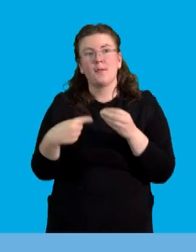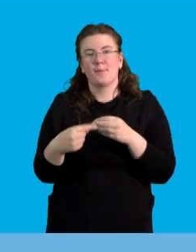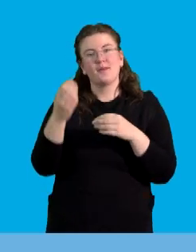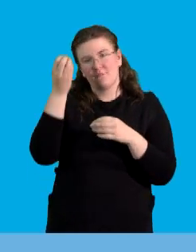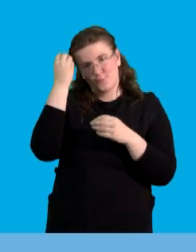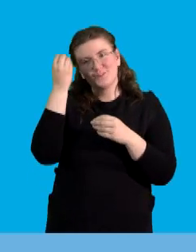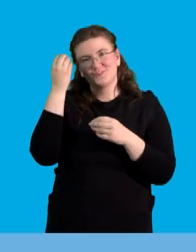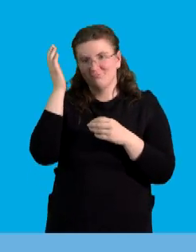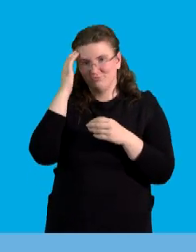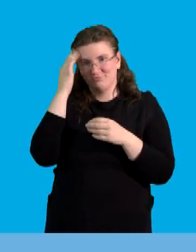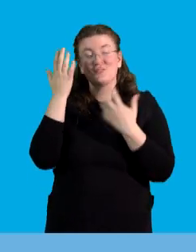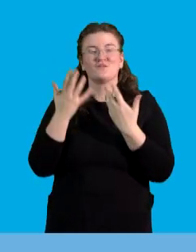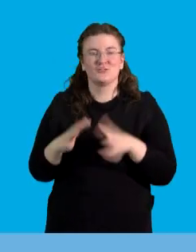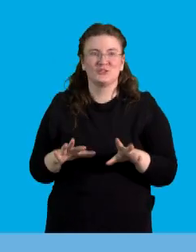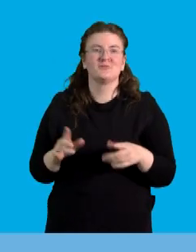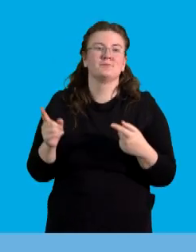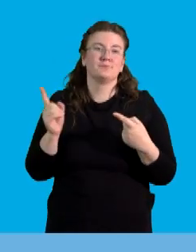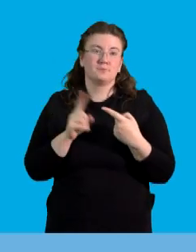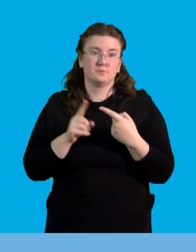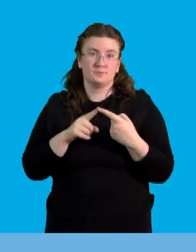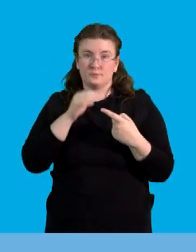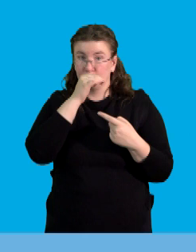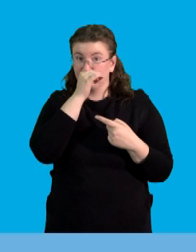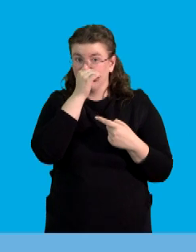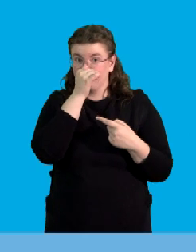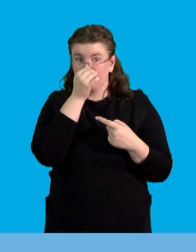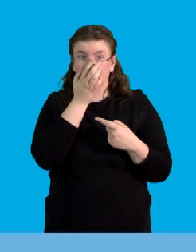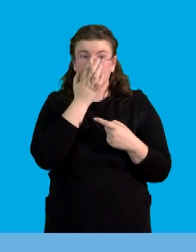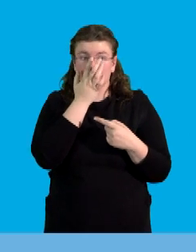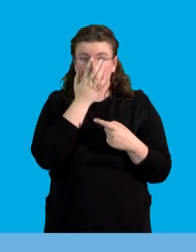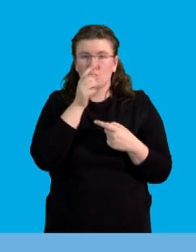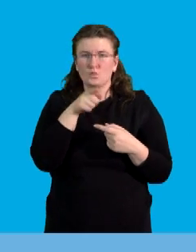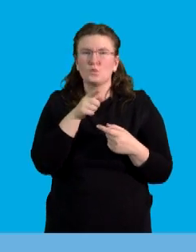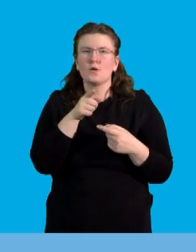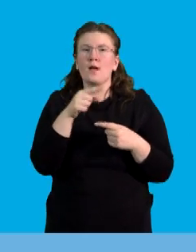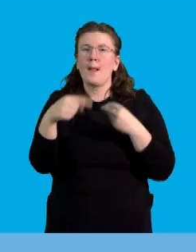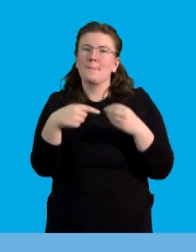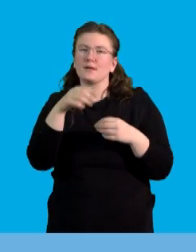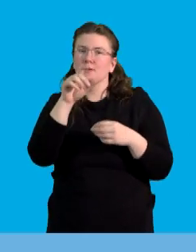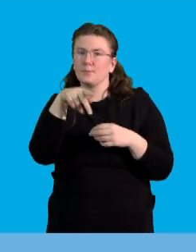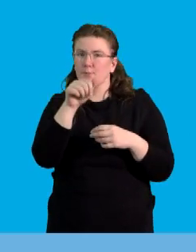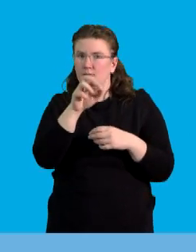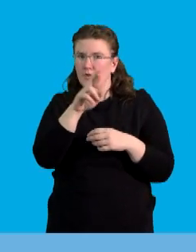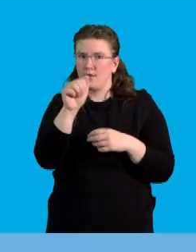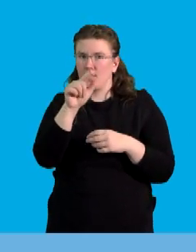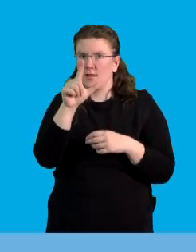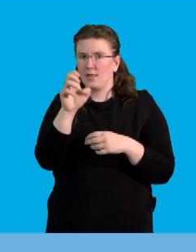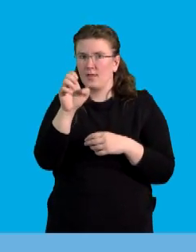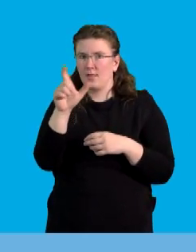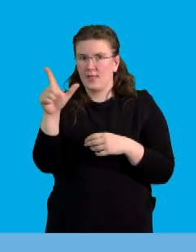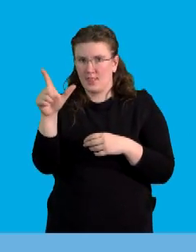know? The first question says, what can you say about the current in a parallel circuit? So remember, clue here